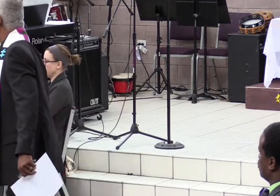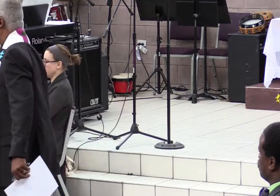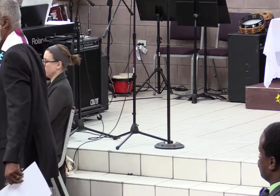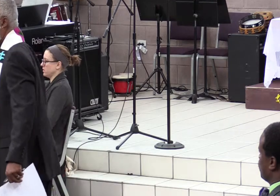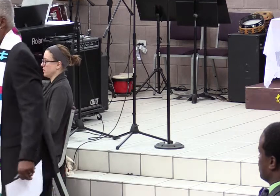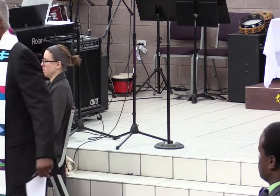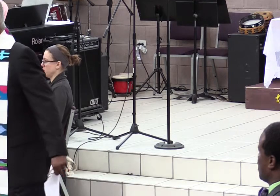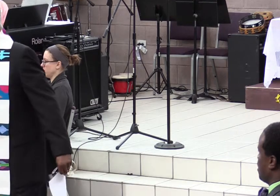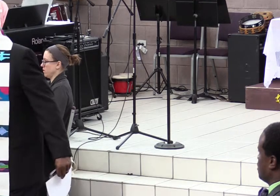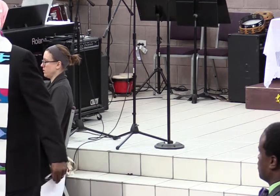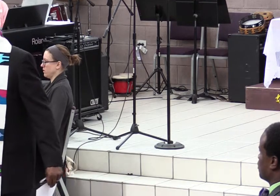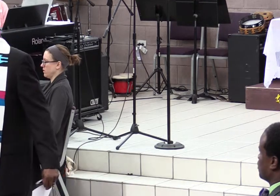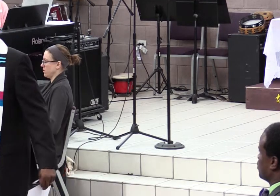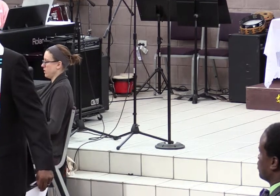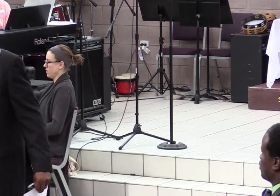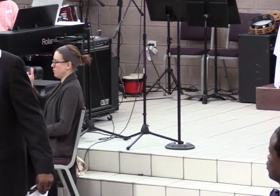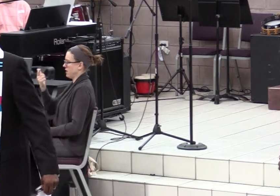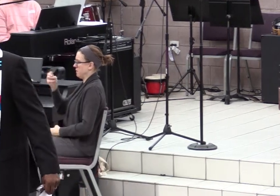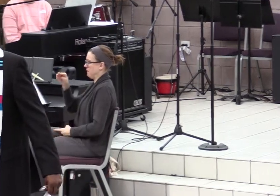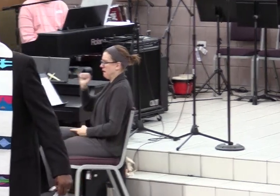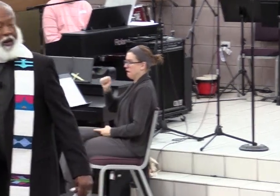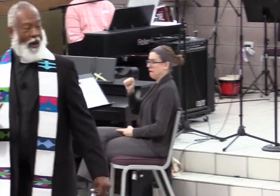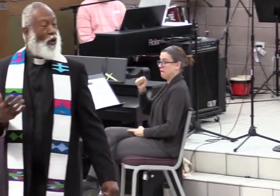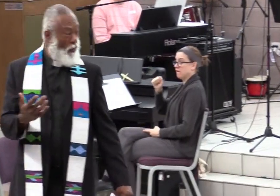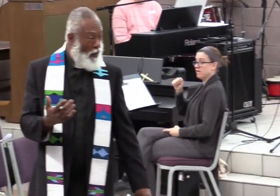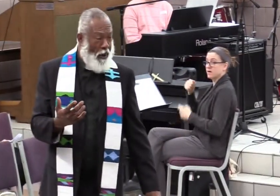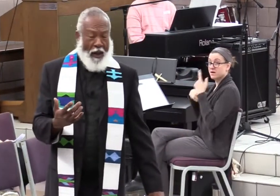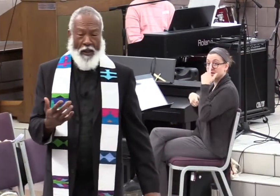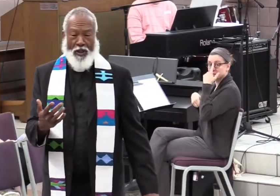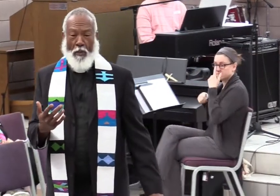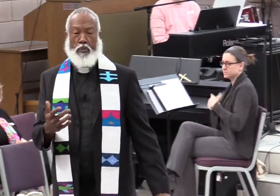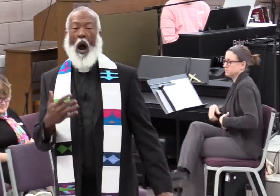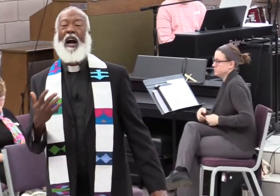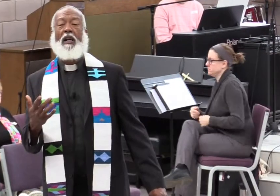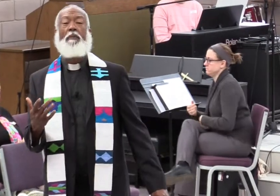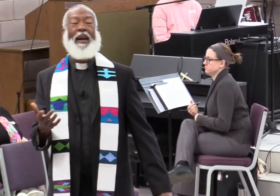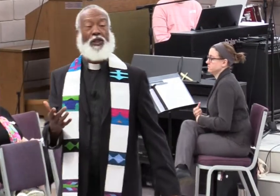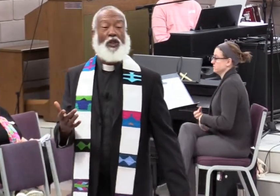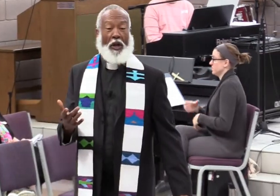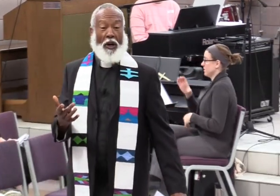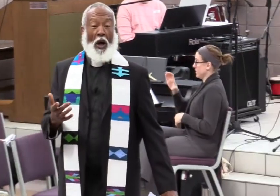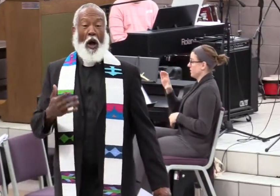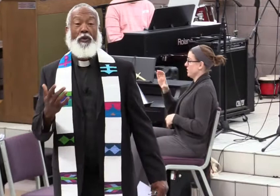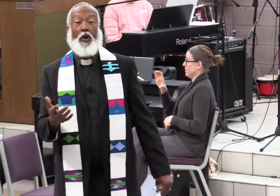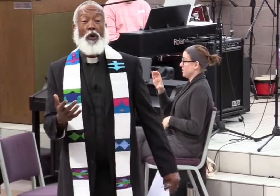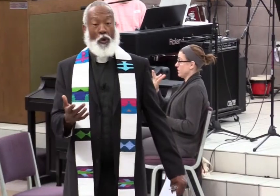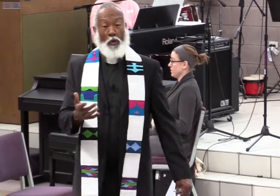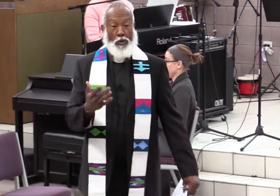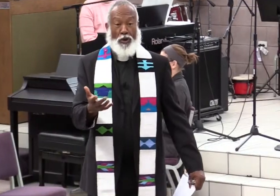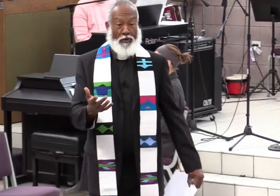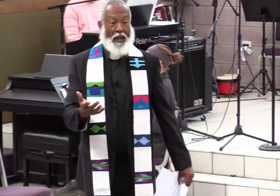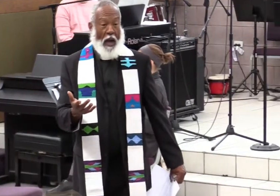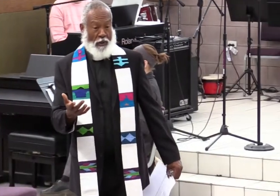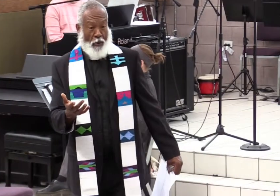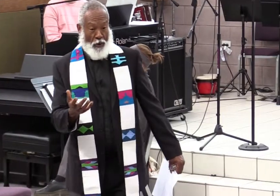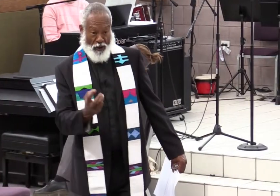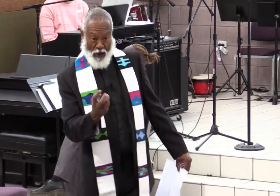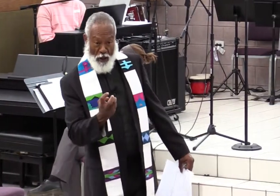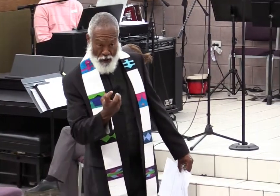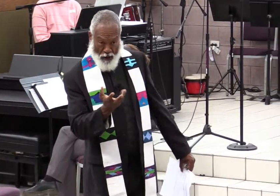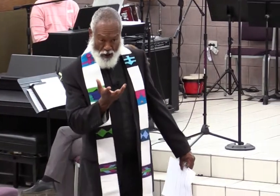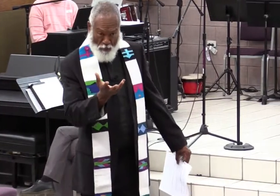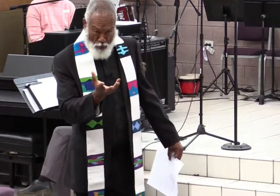Kerygma. Kerygma is kerygma is the proclamation of the good news of the